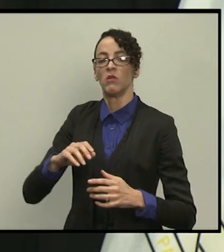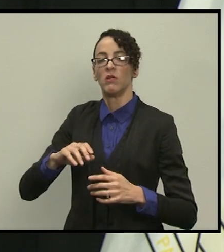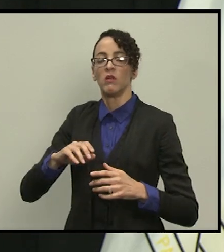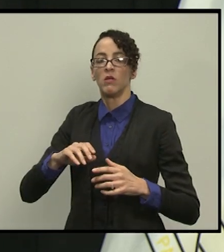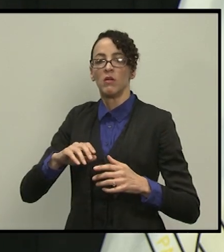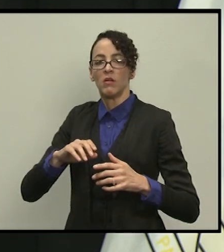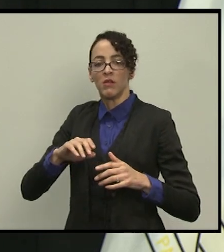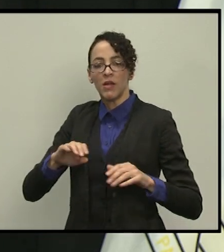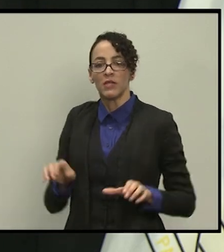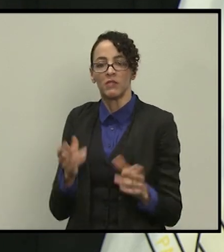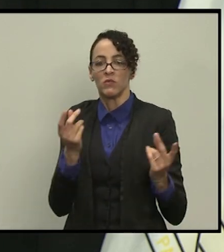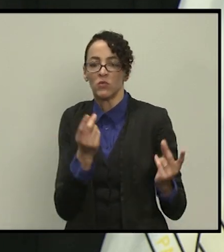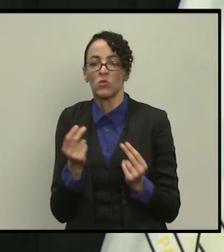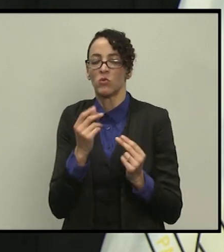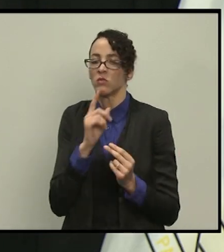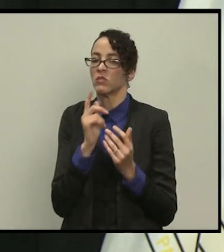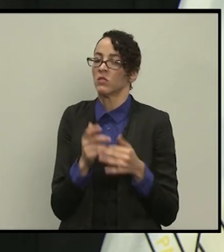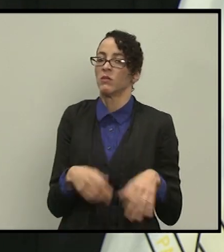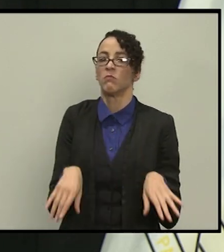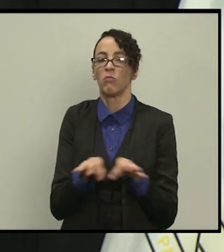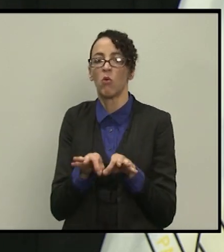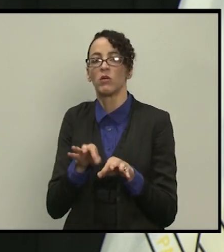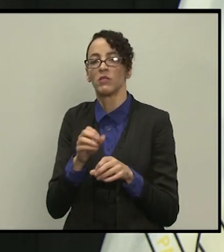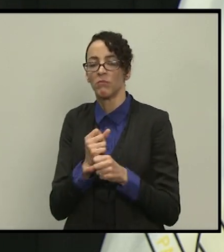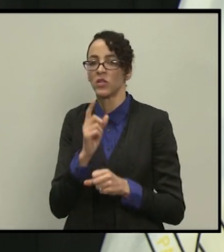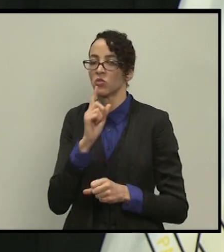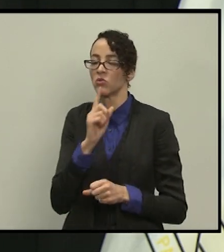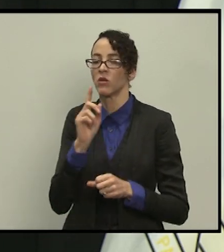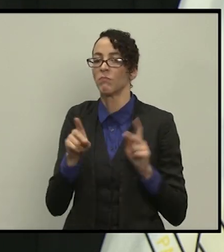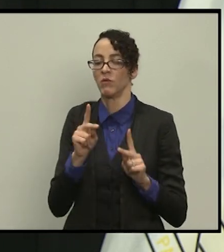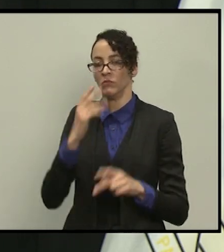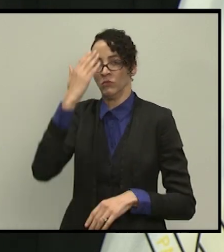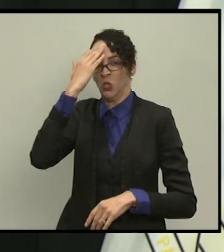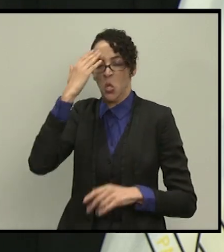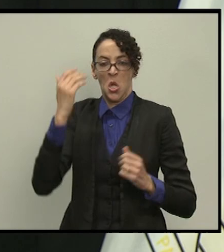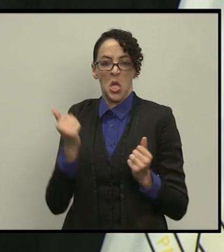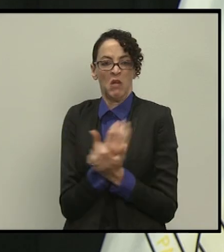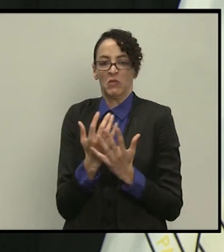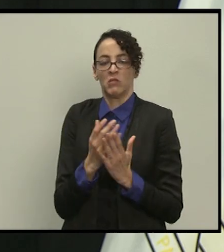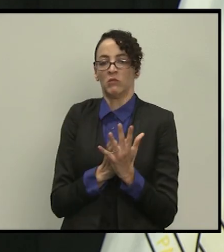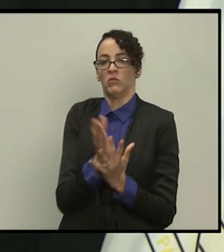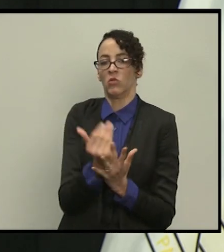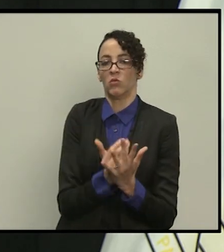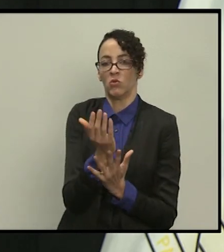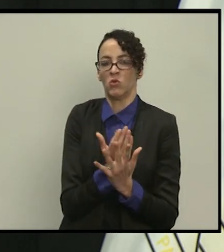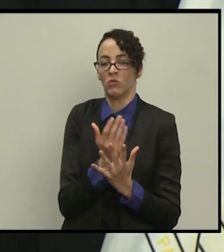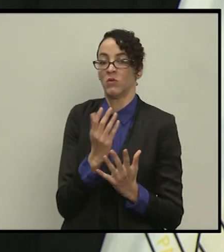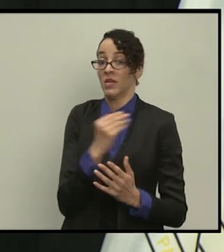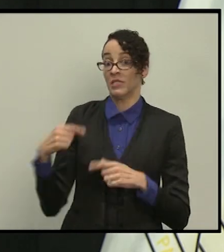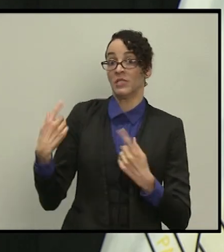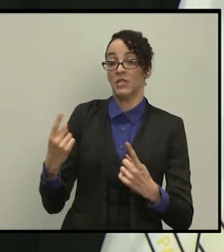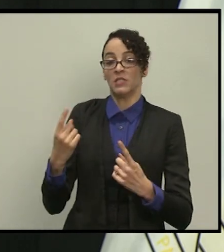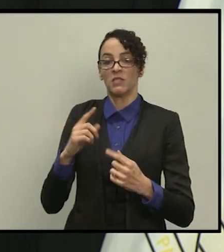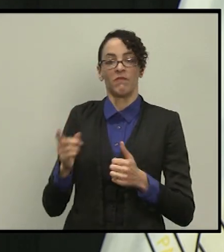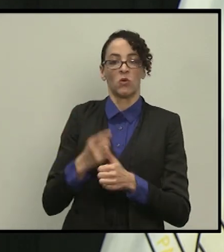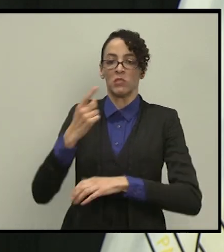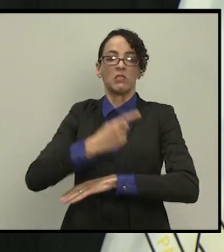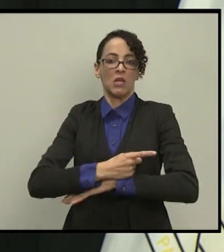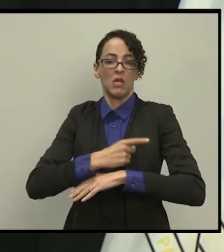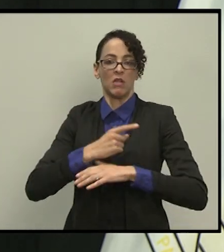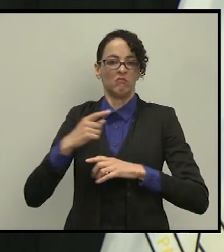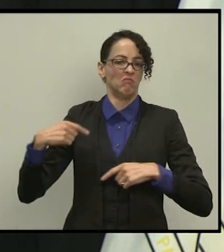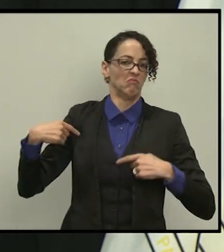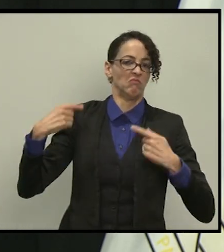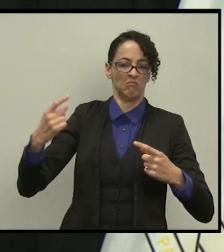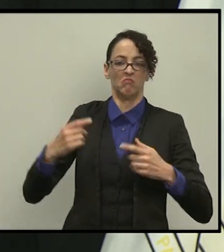day one. And so she'll talk a little bit about more about that, and I just want to also take this opportunity to really